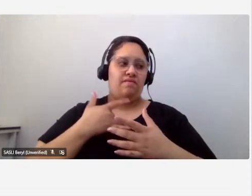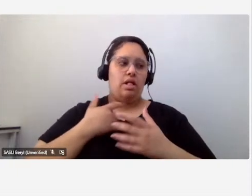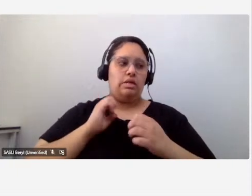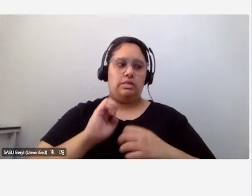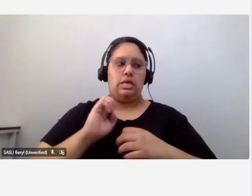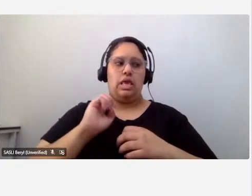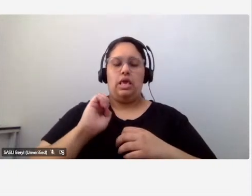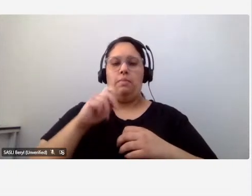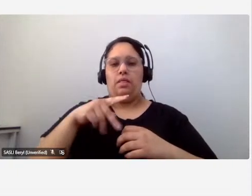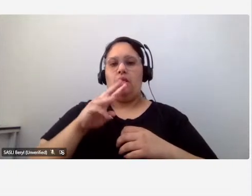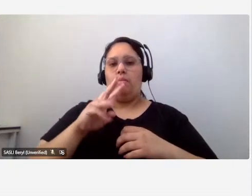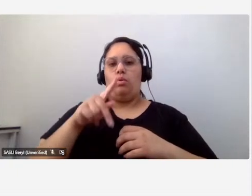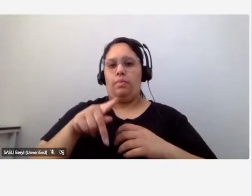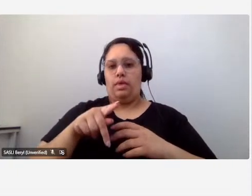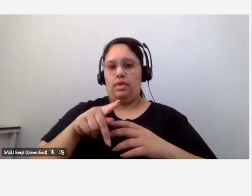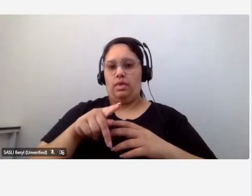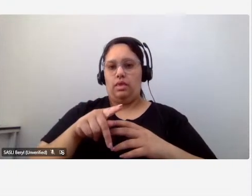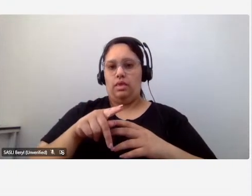EPWP.